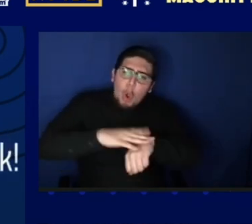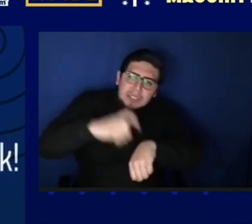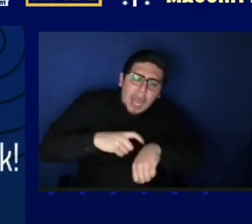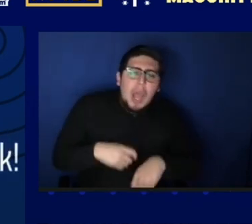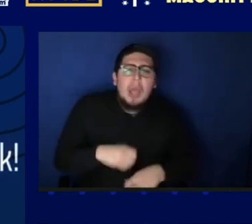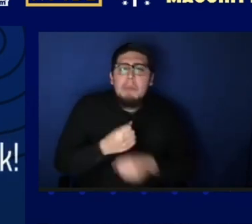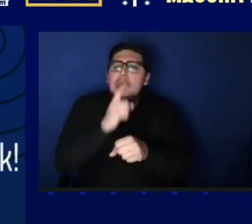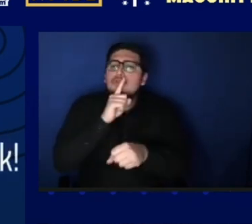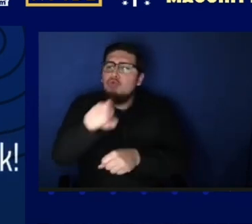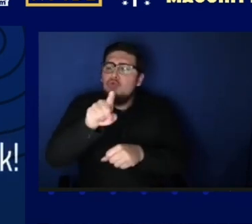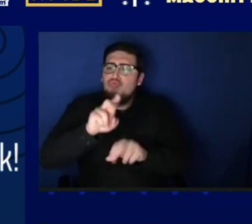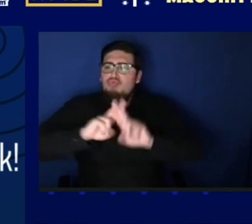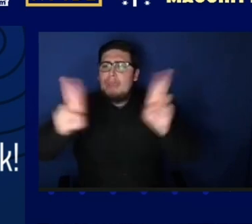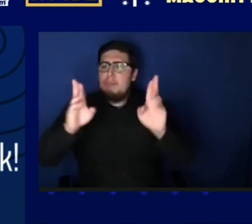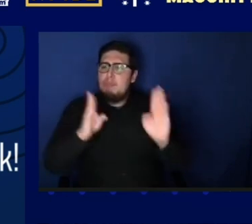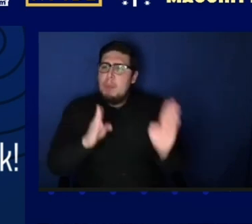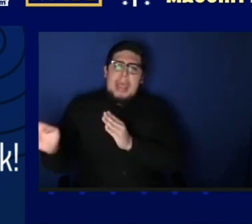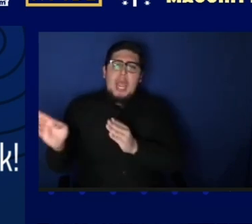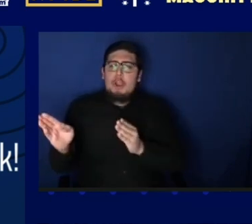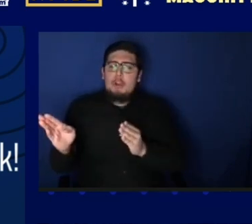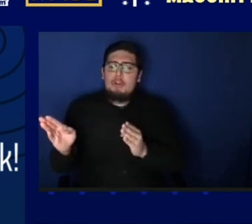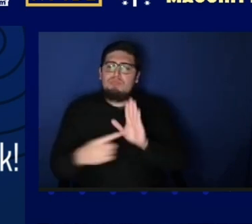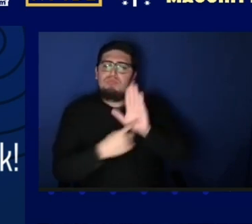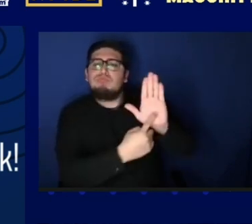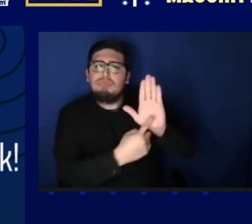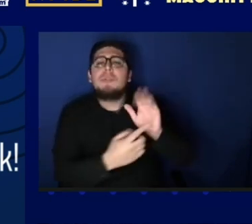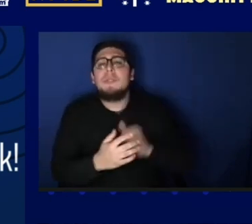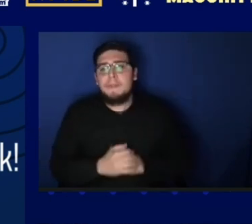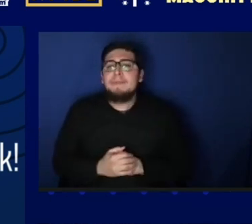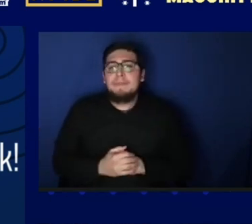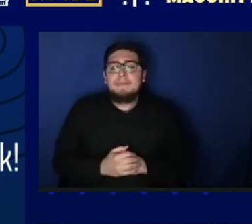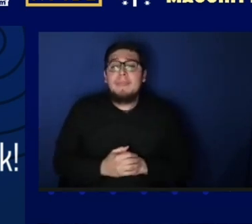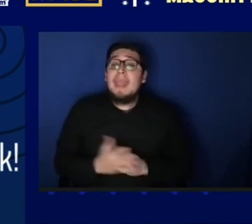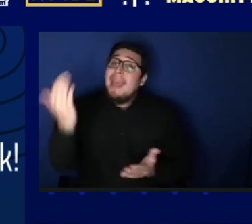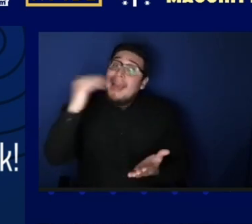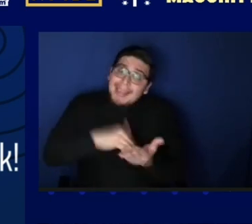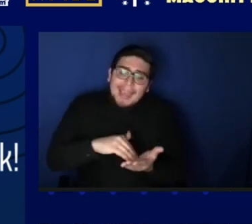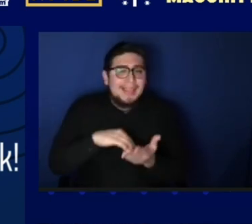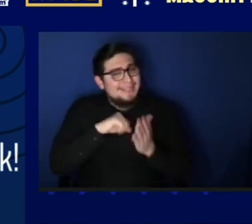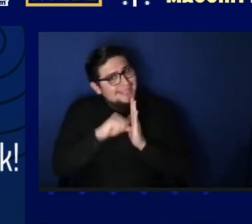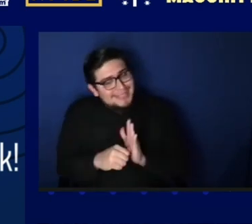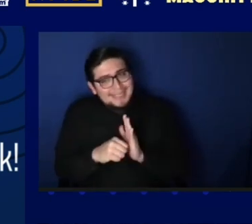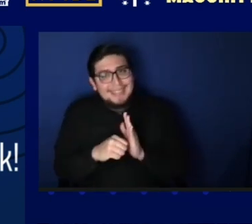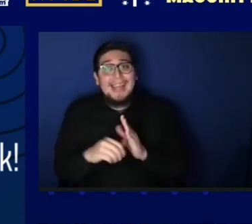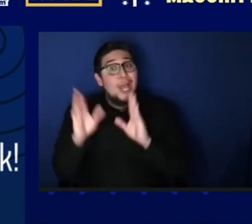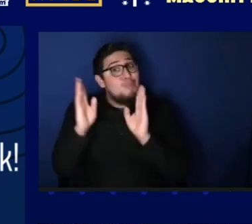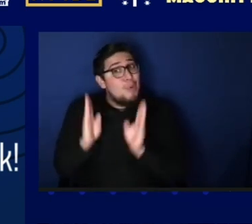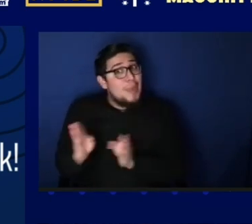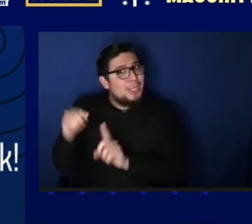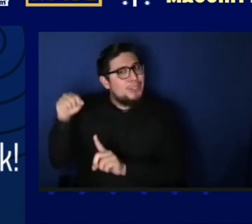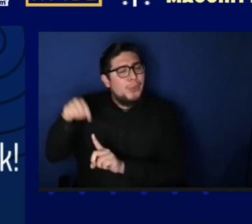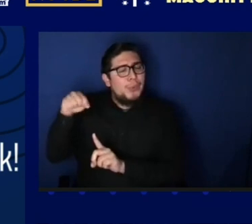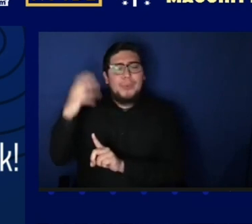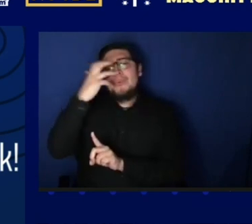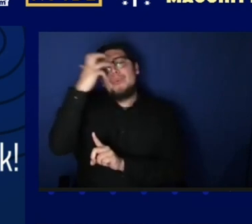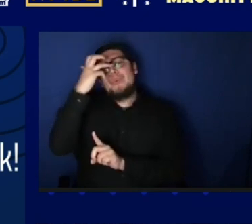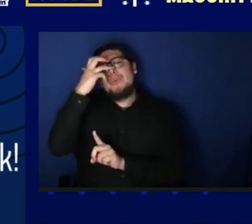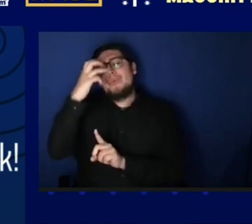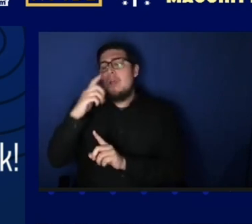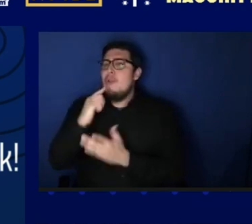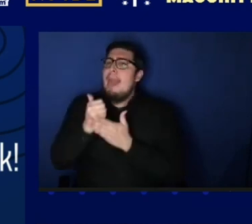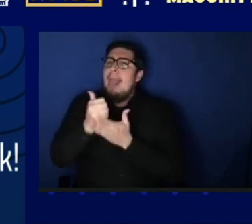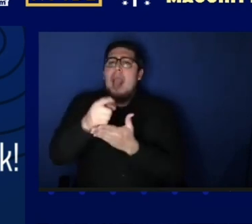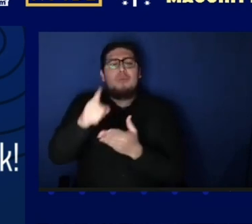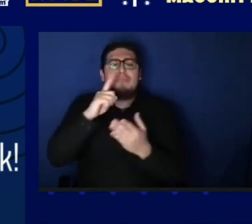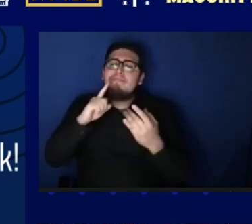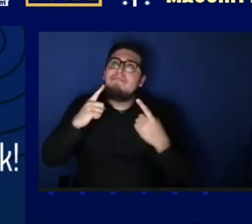so again, I said it and I'll say it a million times, preparation is key to being successful. Do some research on who you're meeting